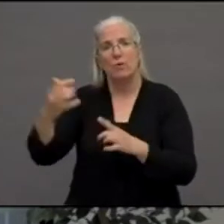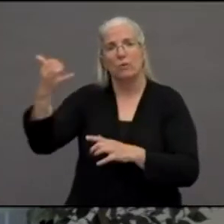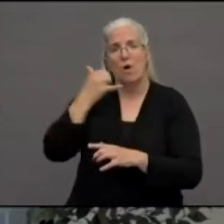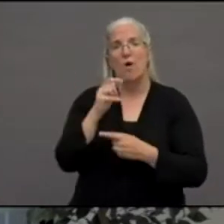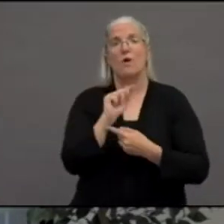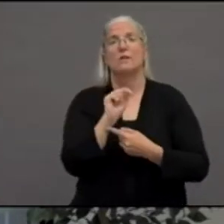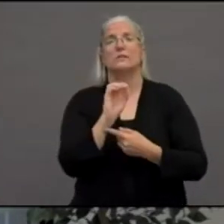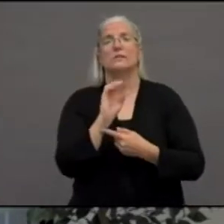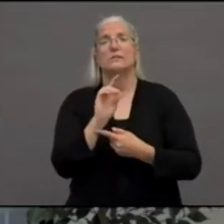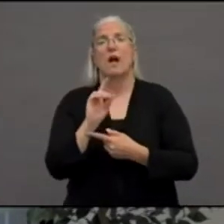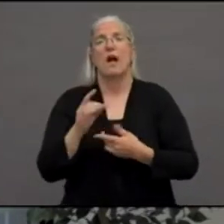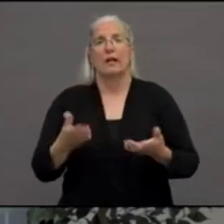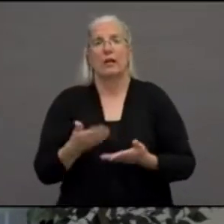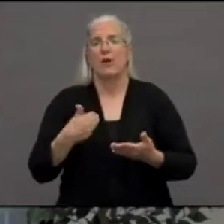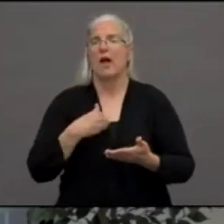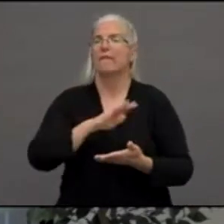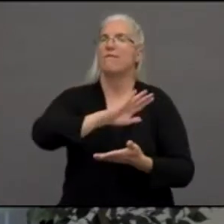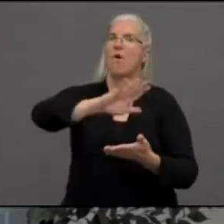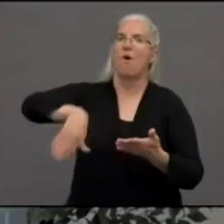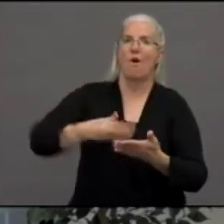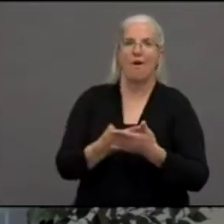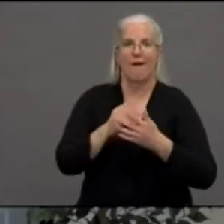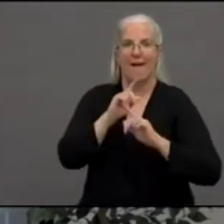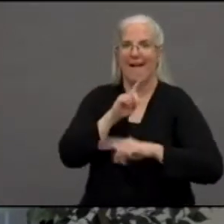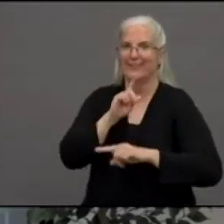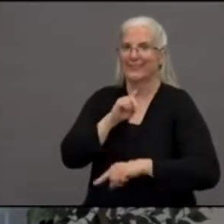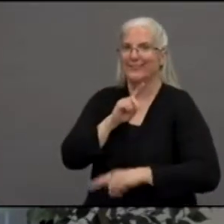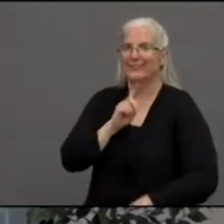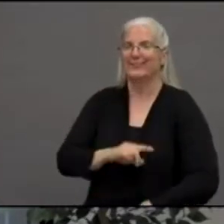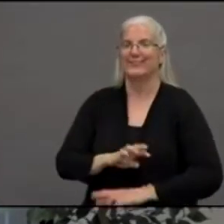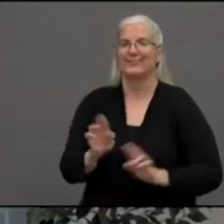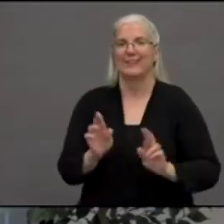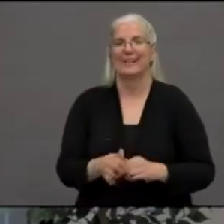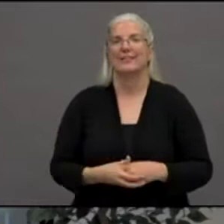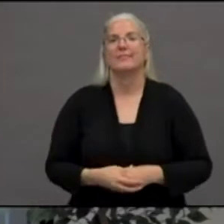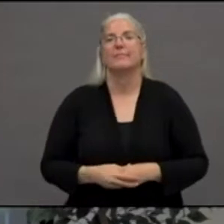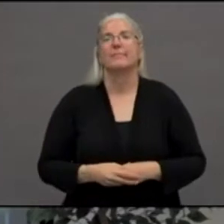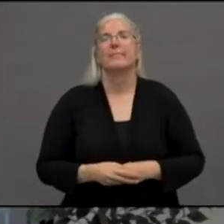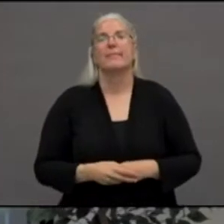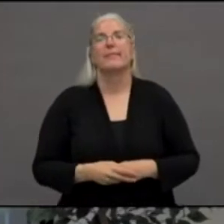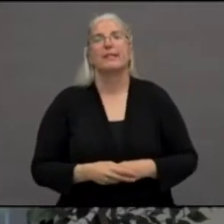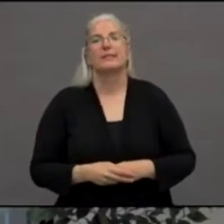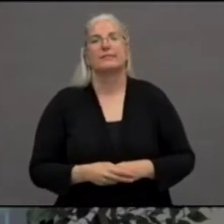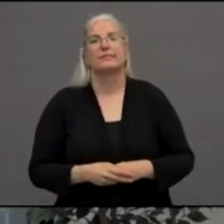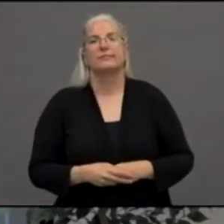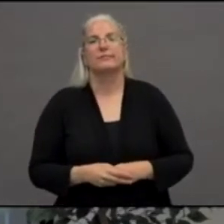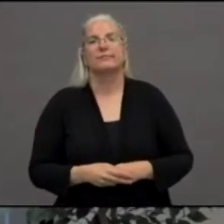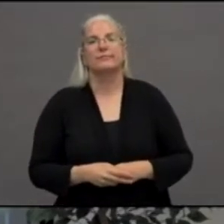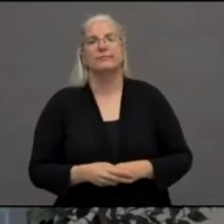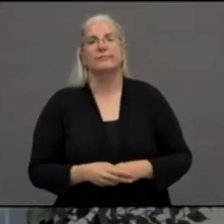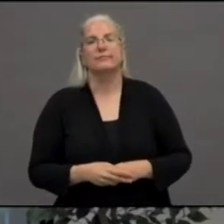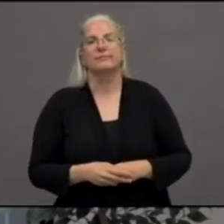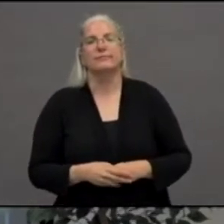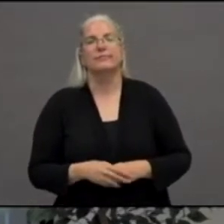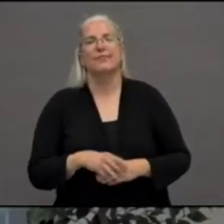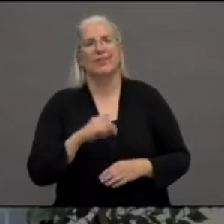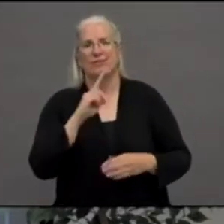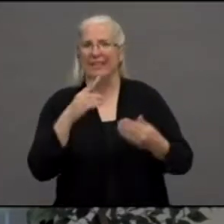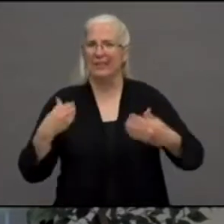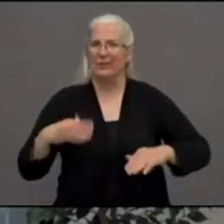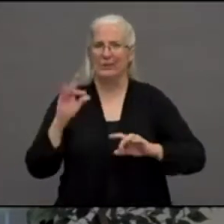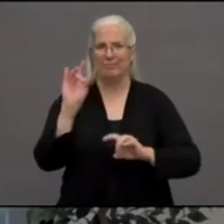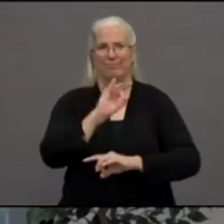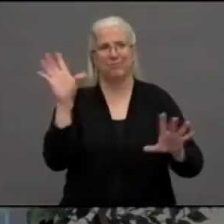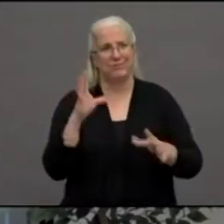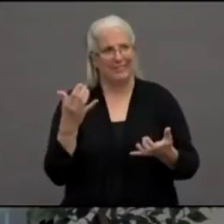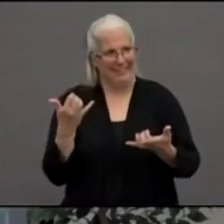been a roller coaster of a week. The county was to go into a certain phase, and of course I want to